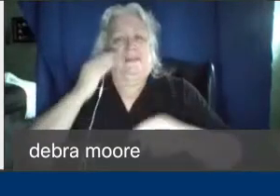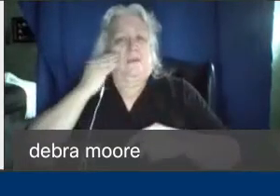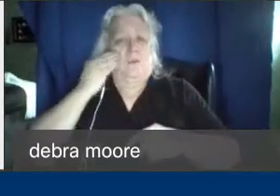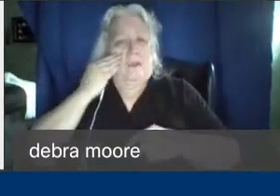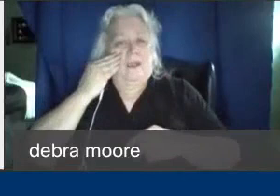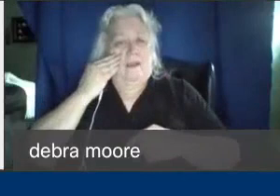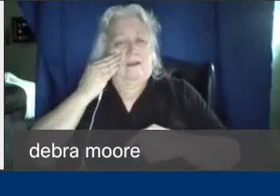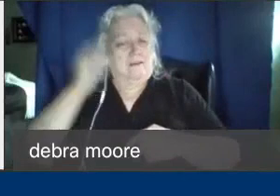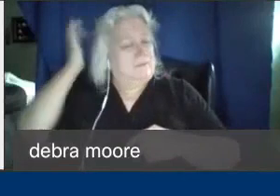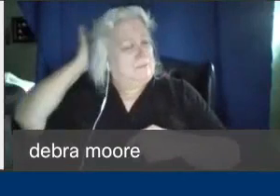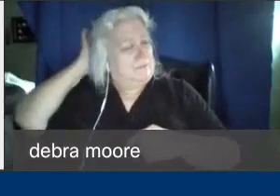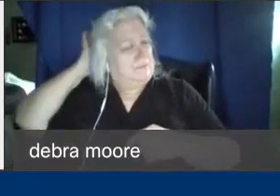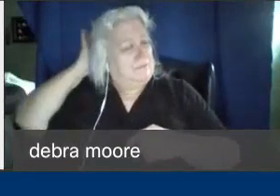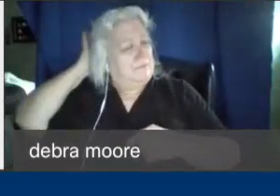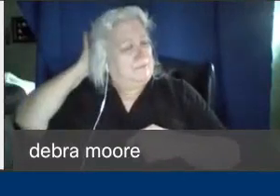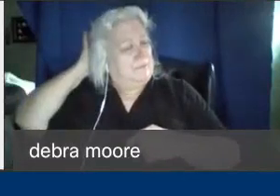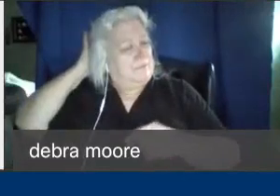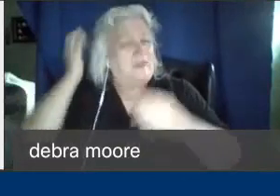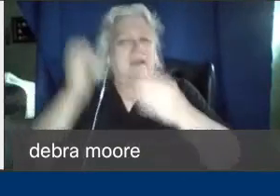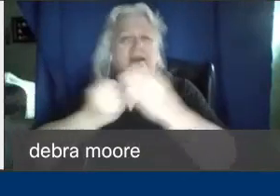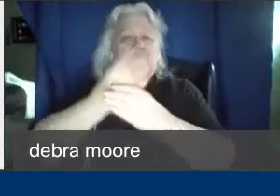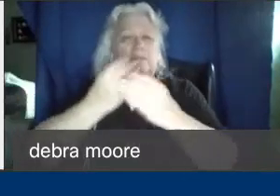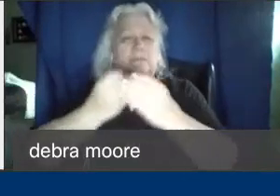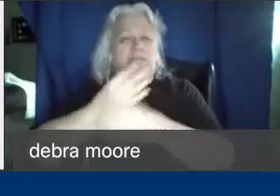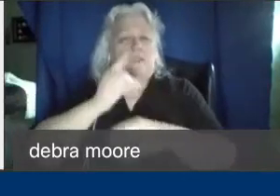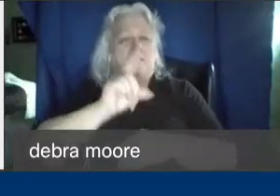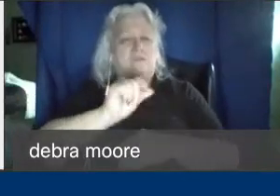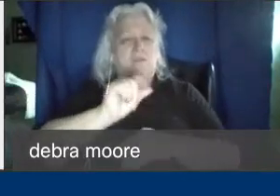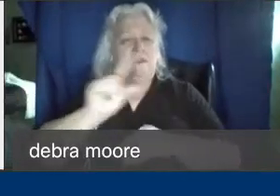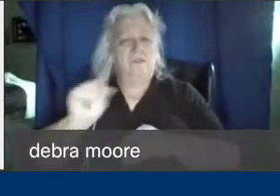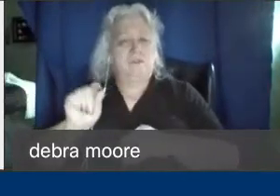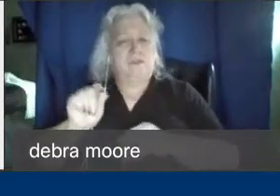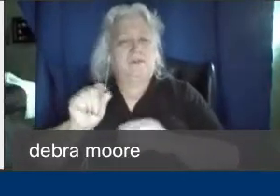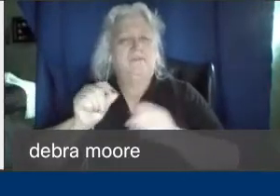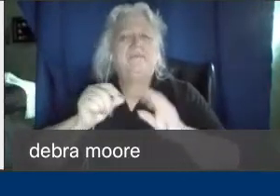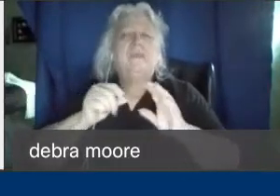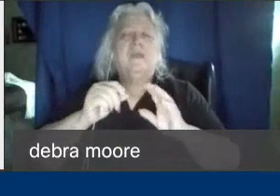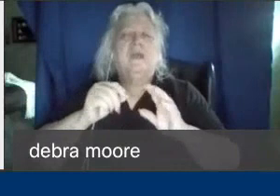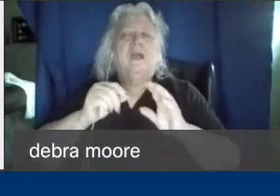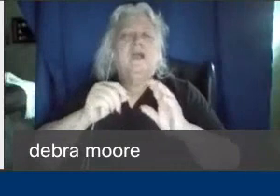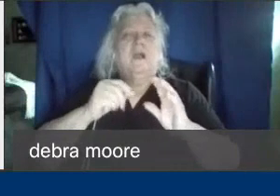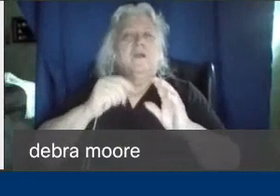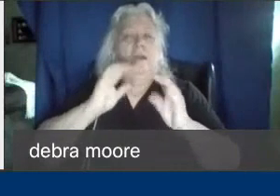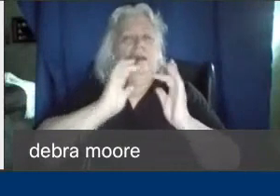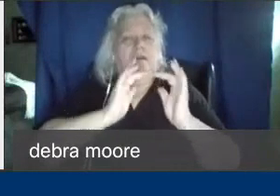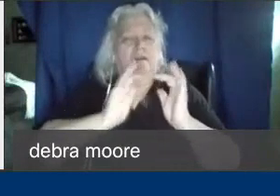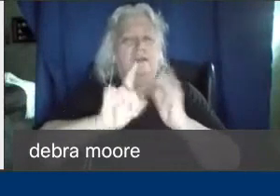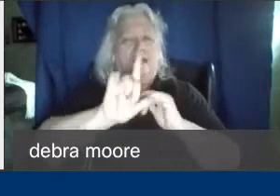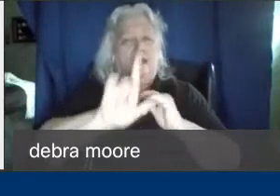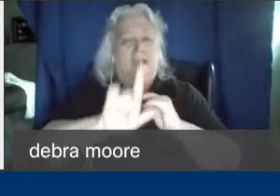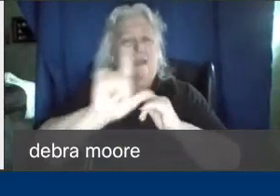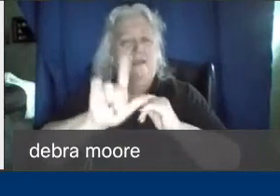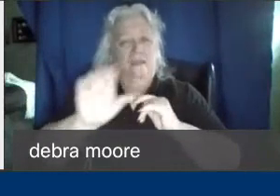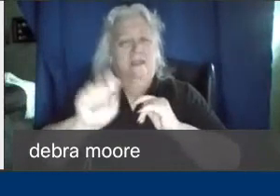Now, as of this past spring of 2020, a report will be published on the LSC website that identifies any